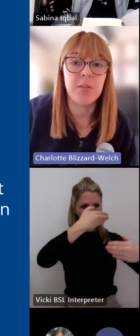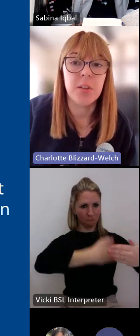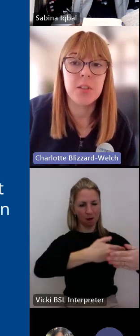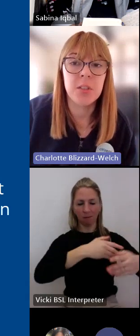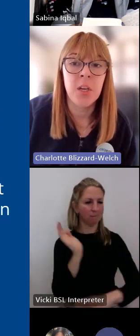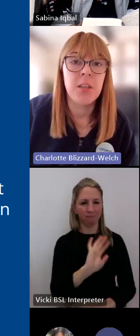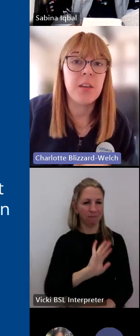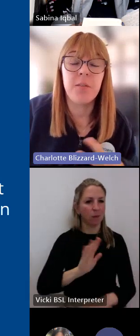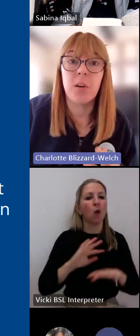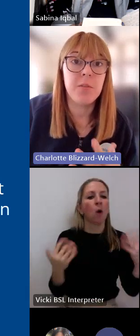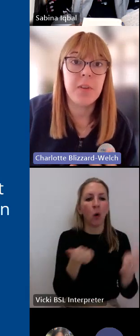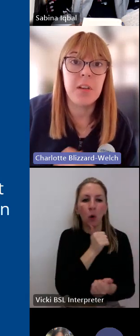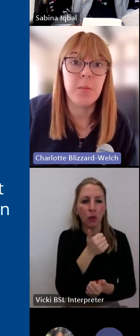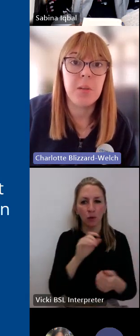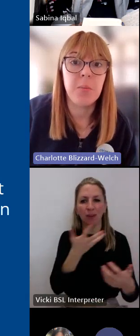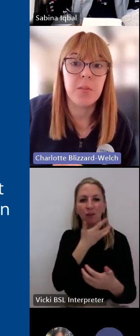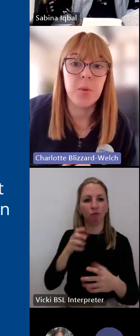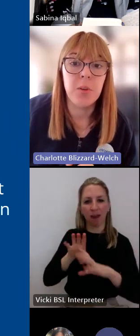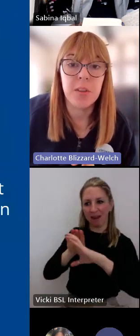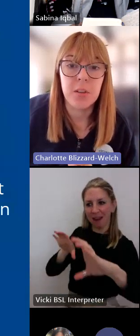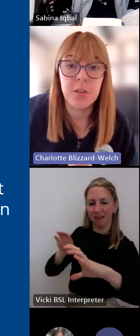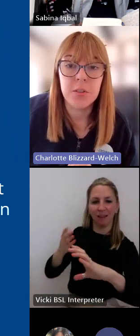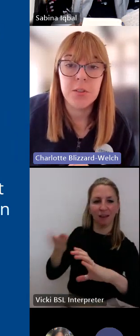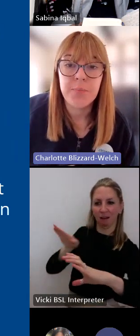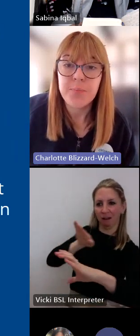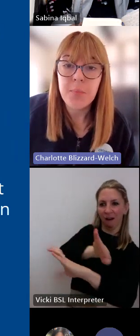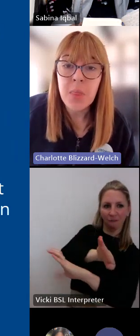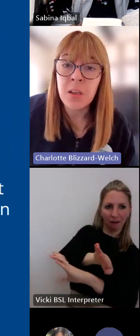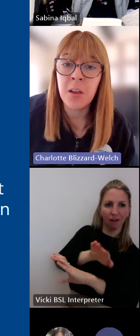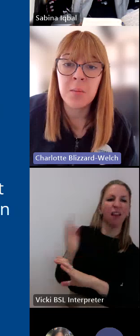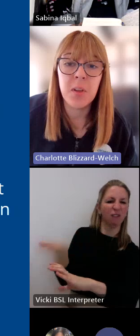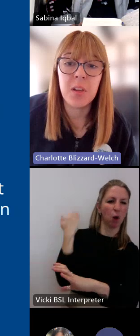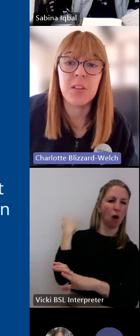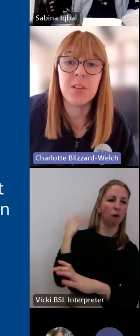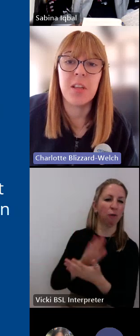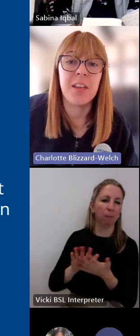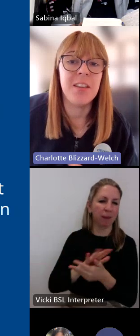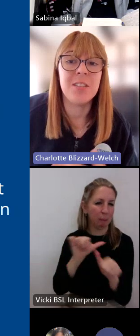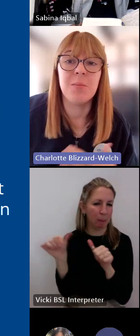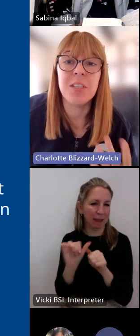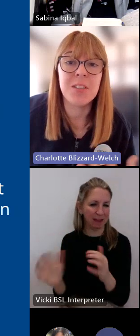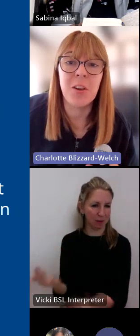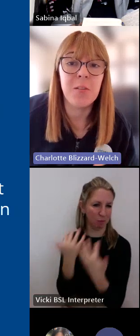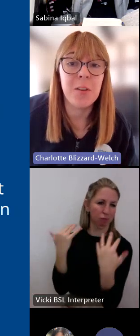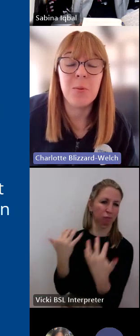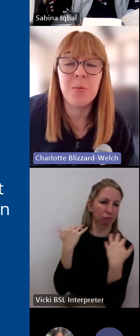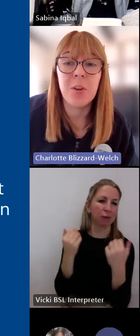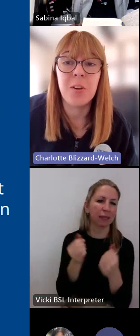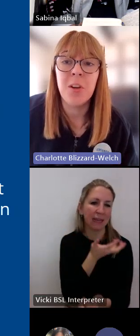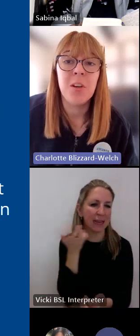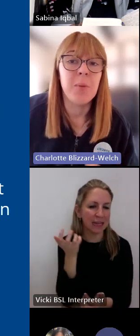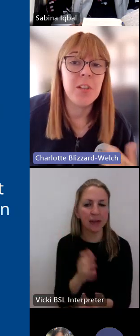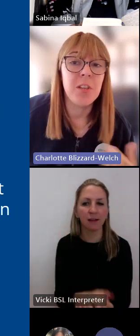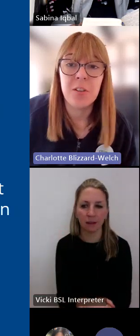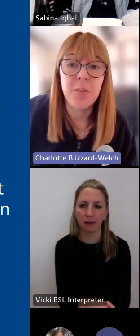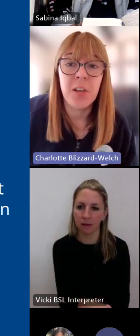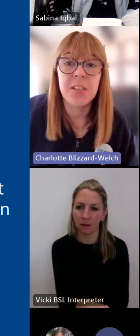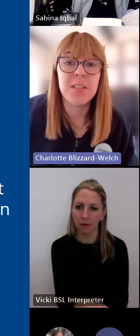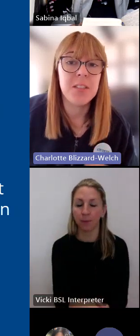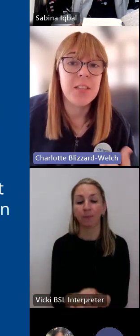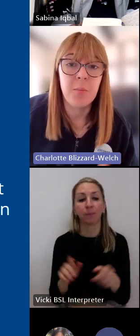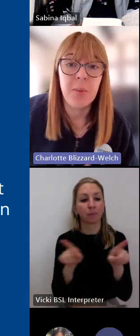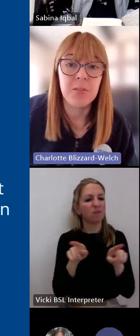radiator covers. They get far more value for money by removing those. And then some things that hopefully you all know: by turning